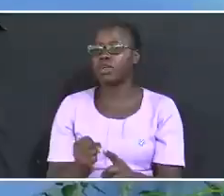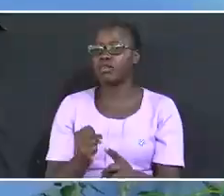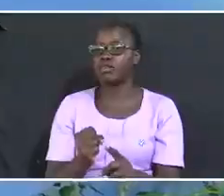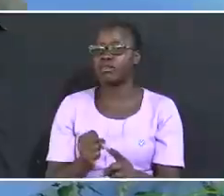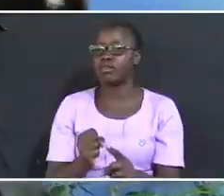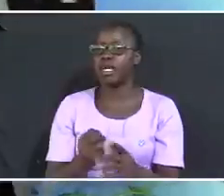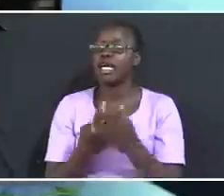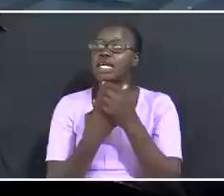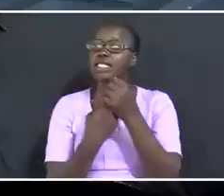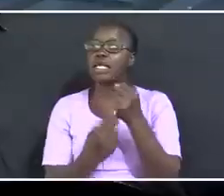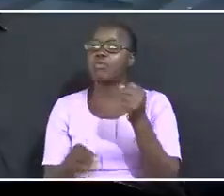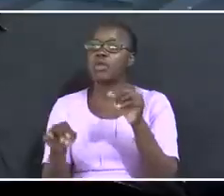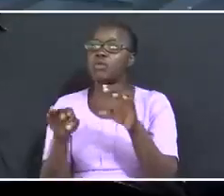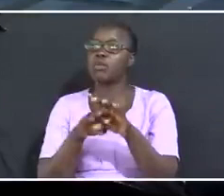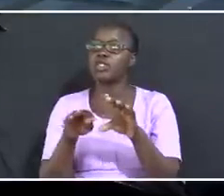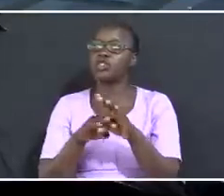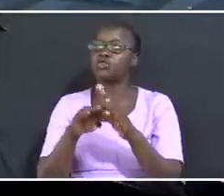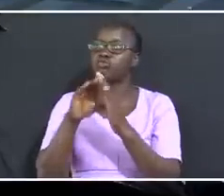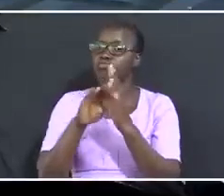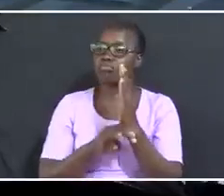2025. Double our membership.